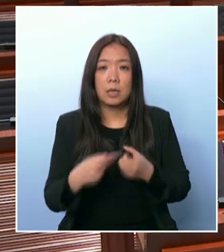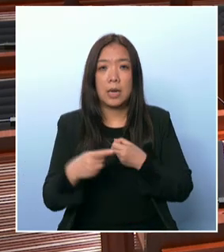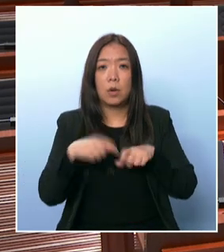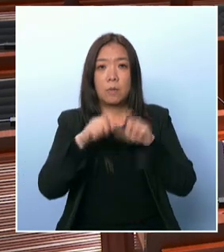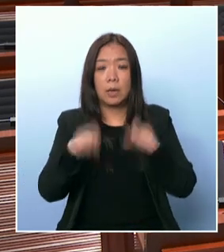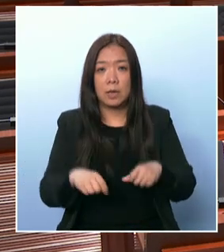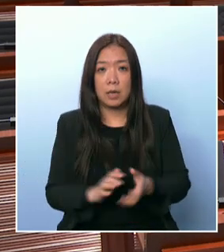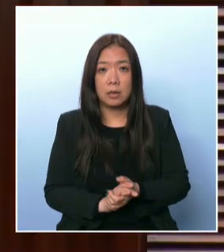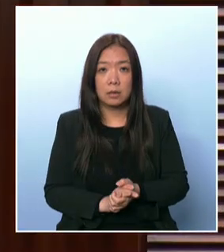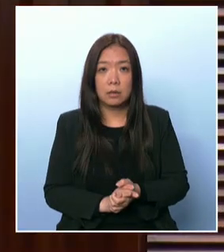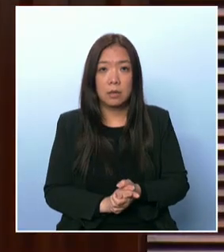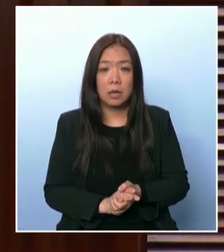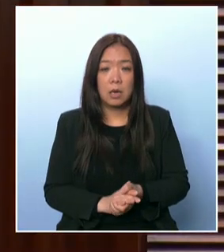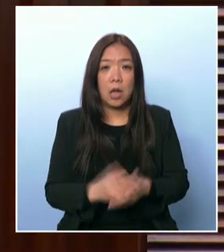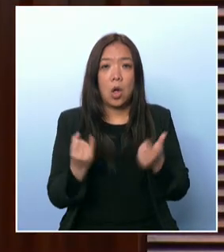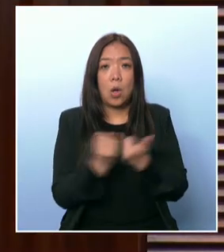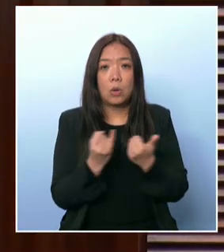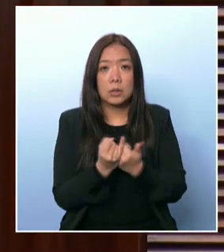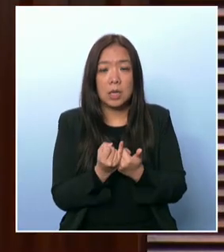to